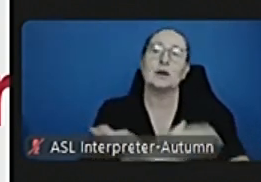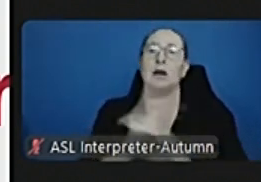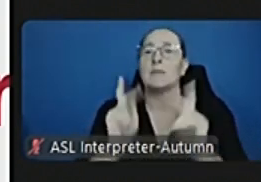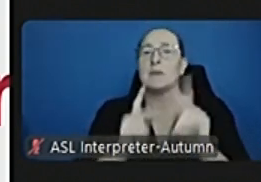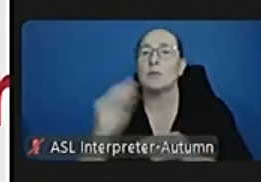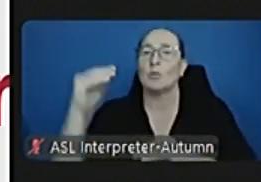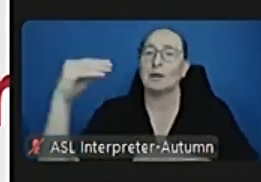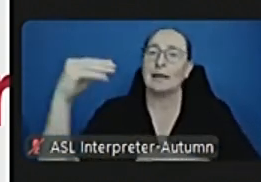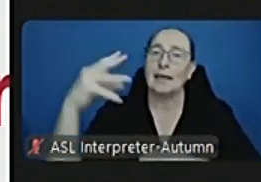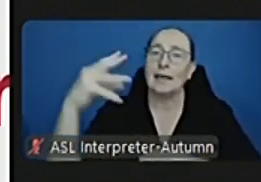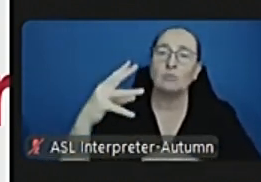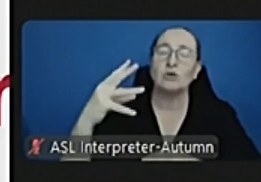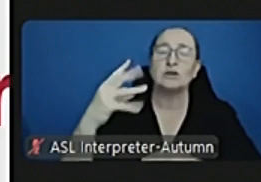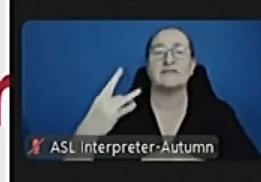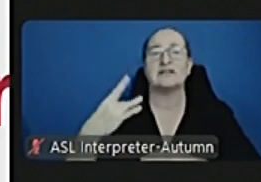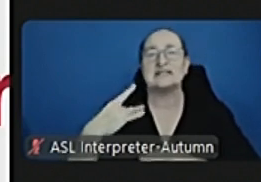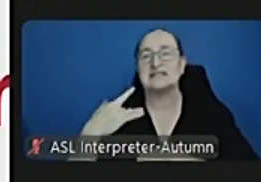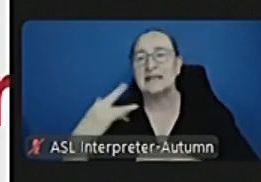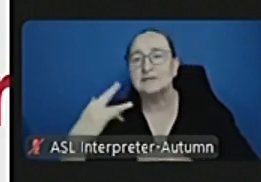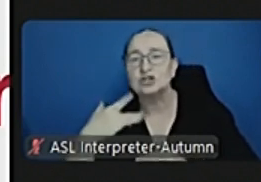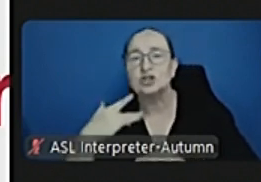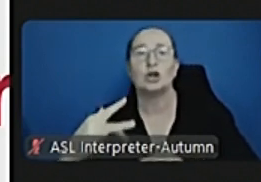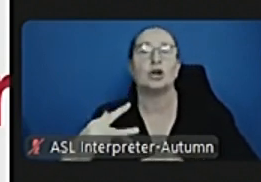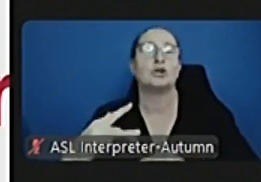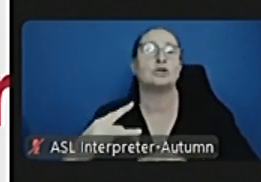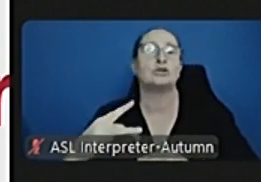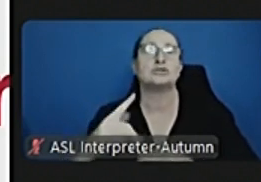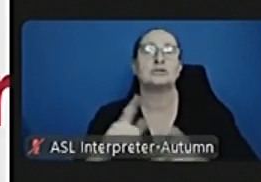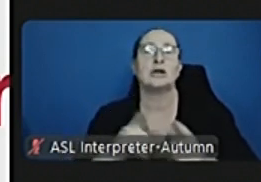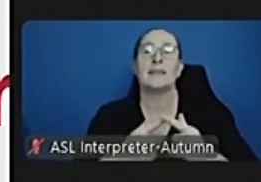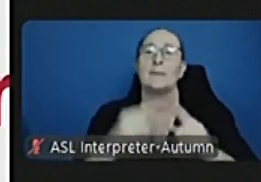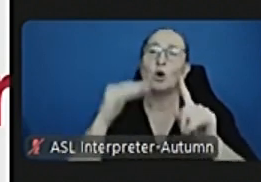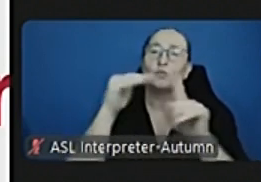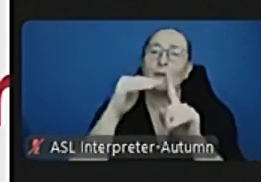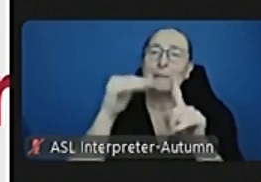put sensors up, they put reminders,